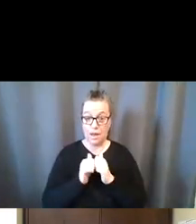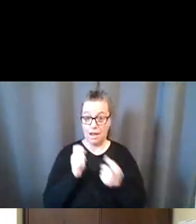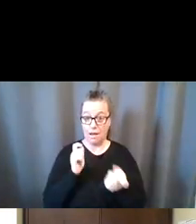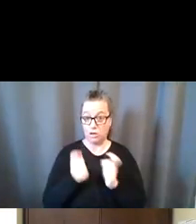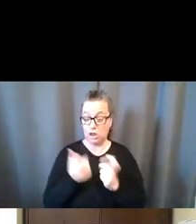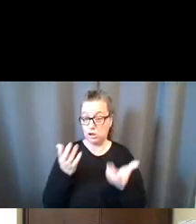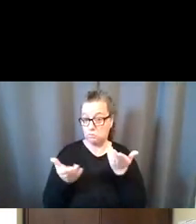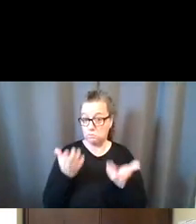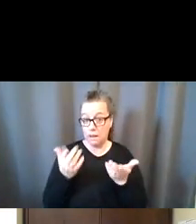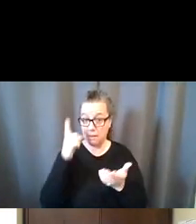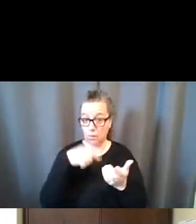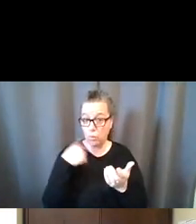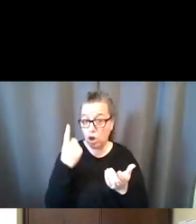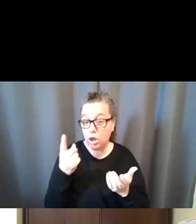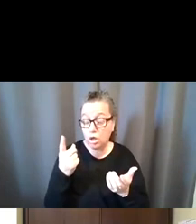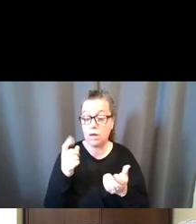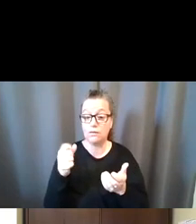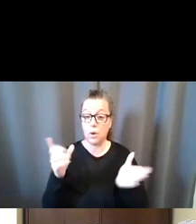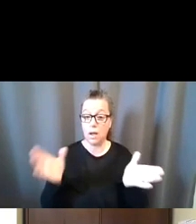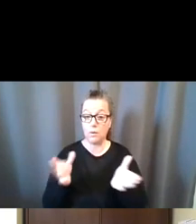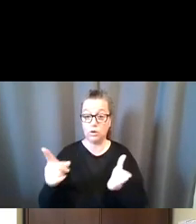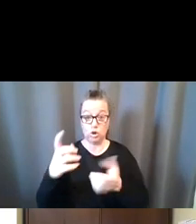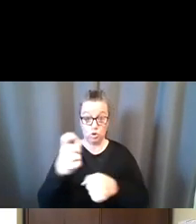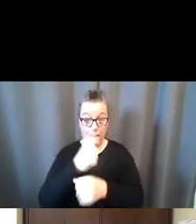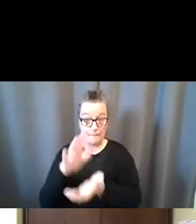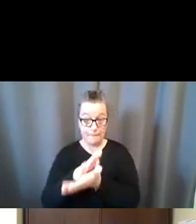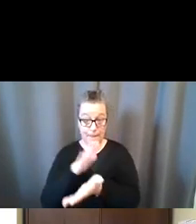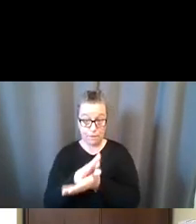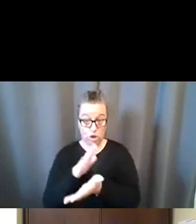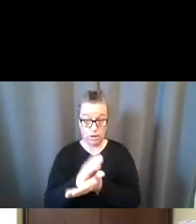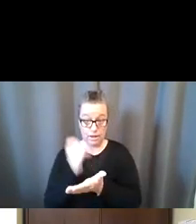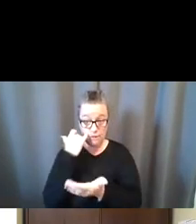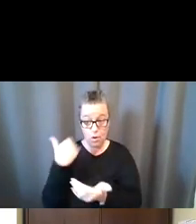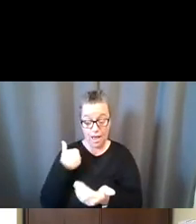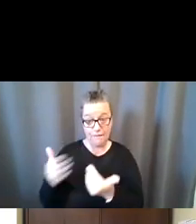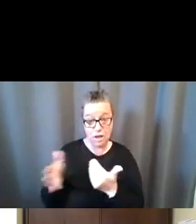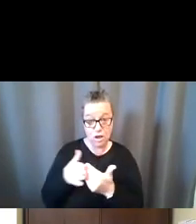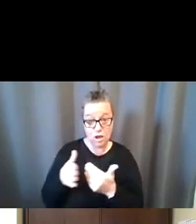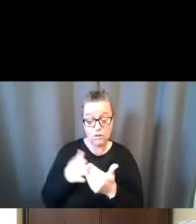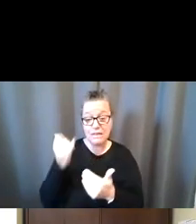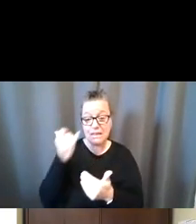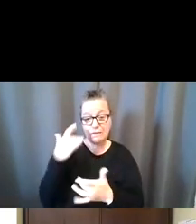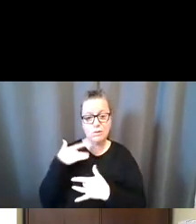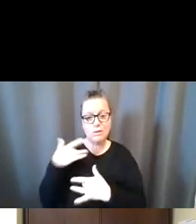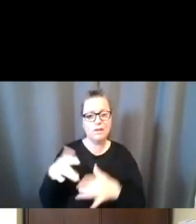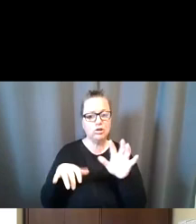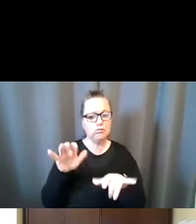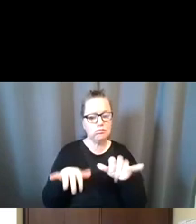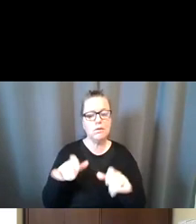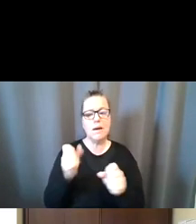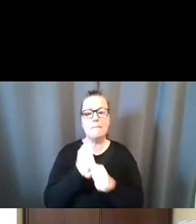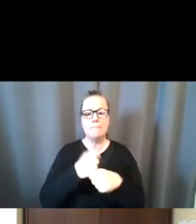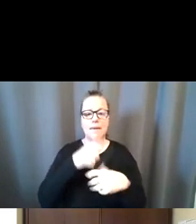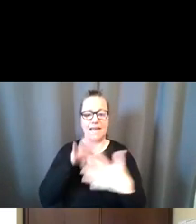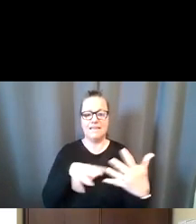look. And so I would encourage you, grab a piece of paper if you have one nearby. If you're electronically inclined, go ahead and make a